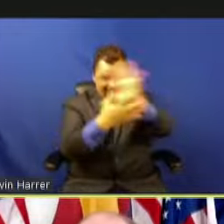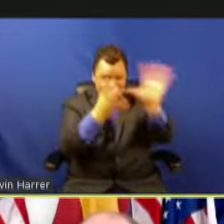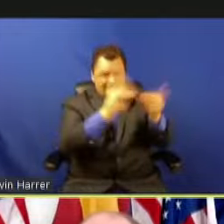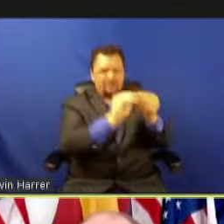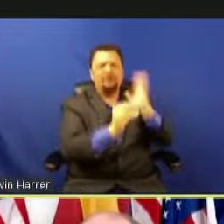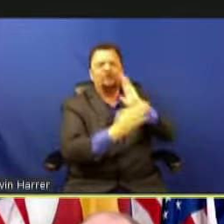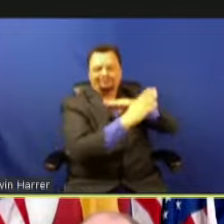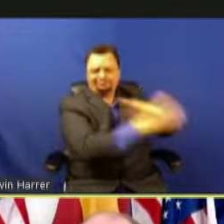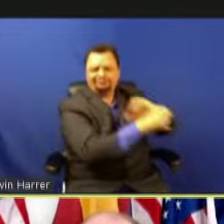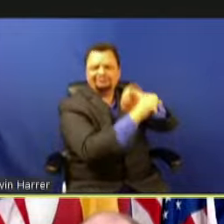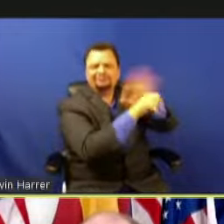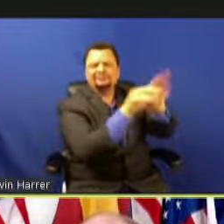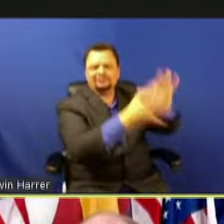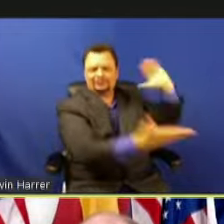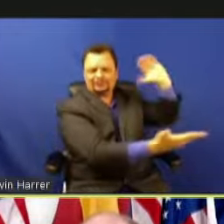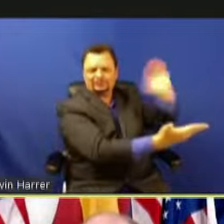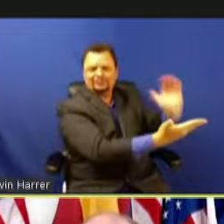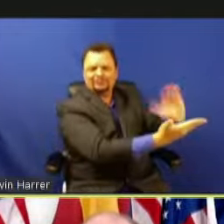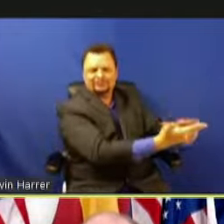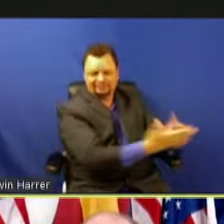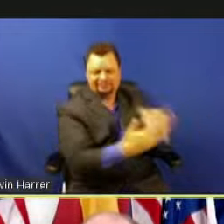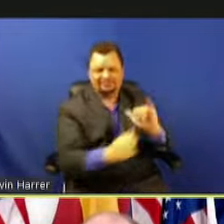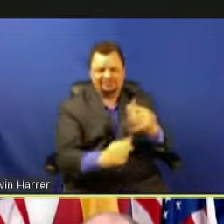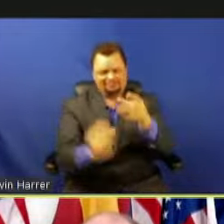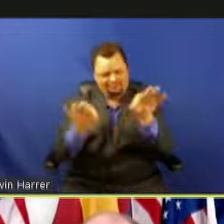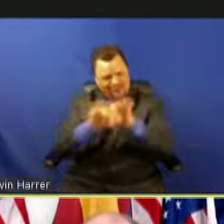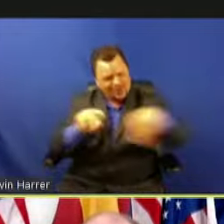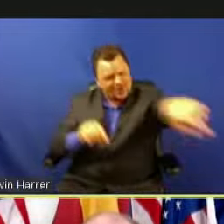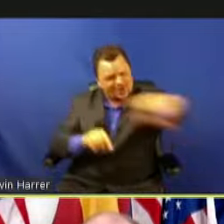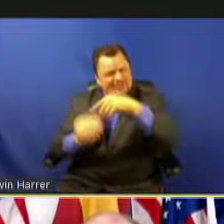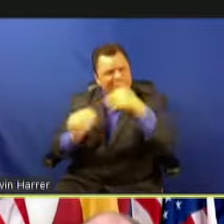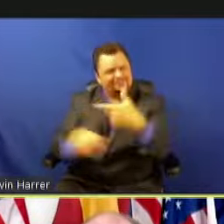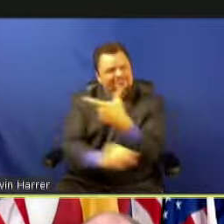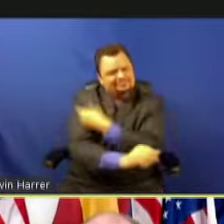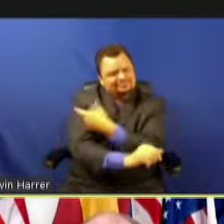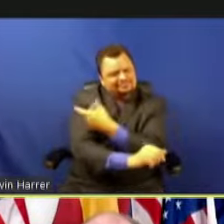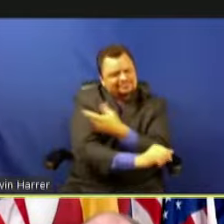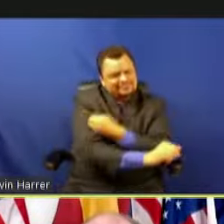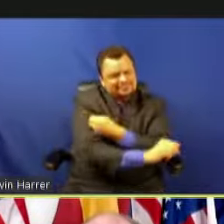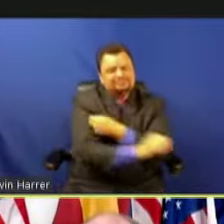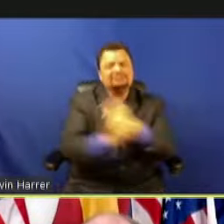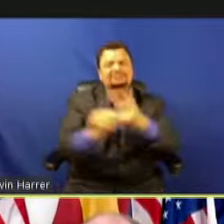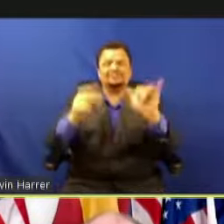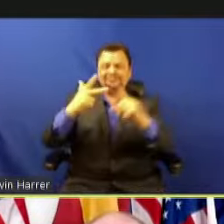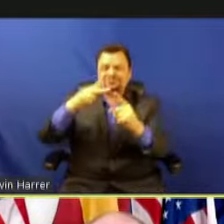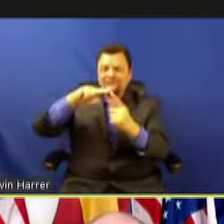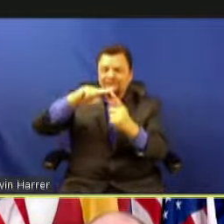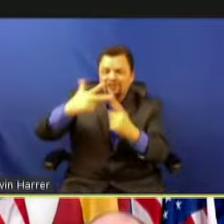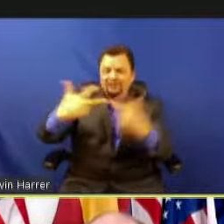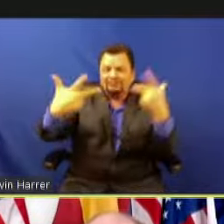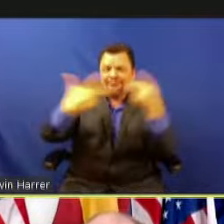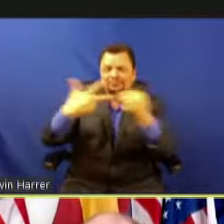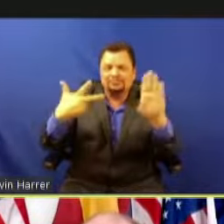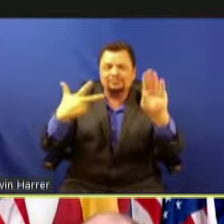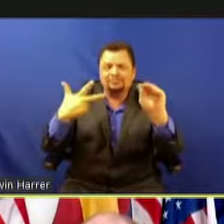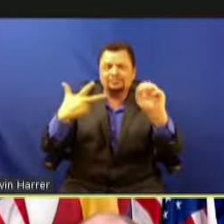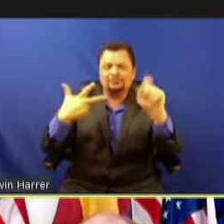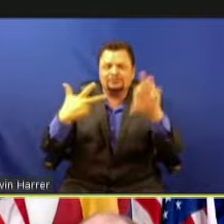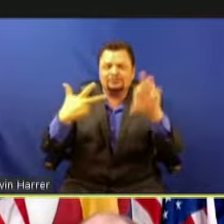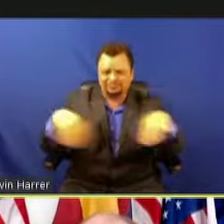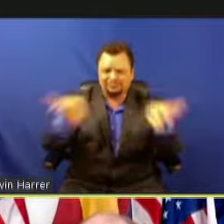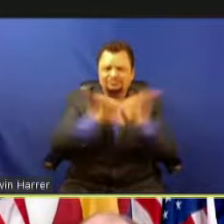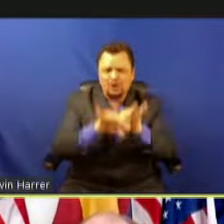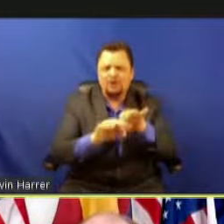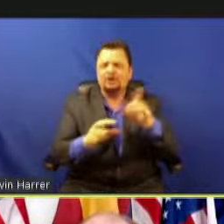do. But to get that extra peace of mind and a higher level of protection, I do encourage elderly Coloradans who generally have weaker